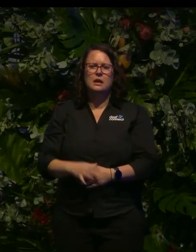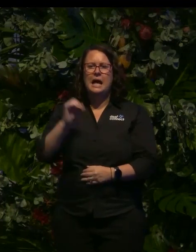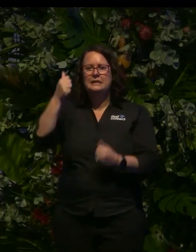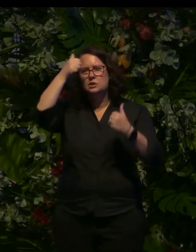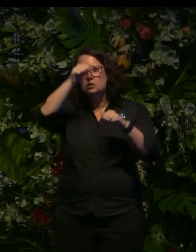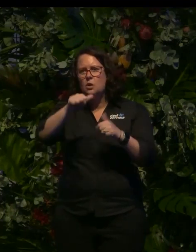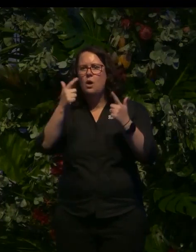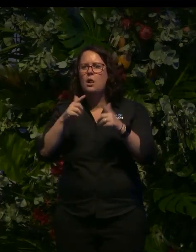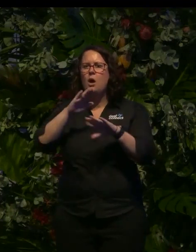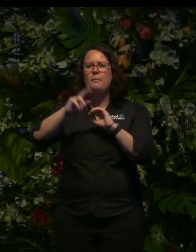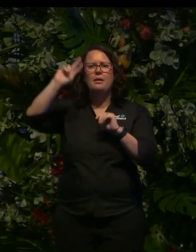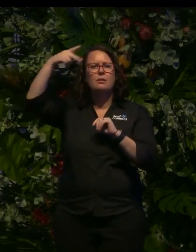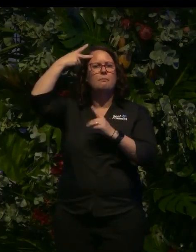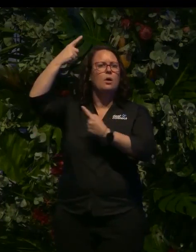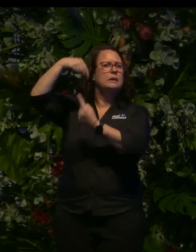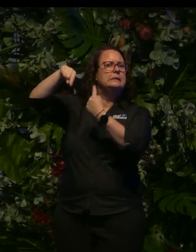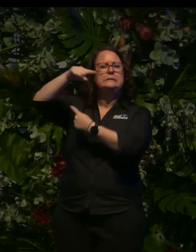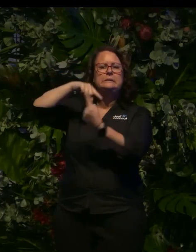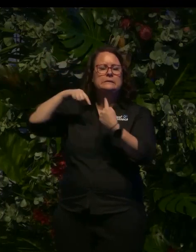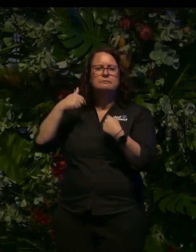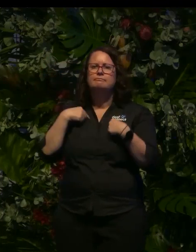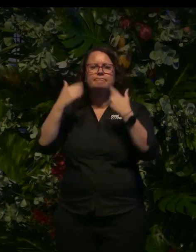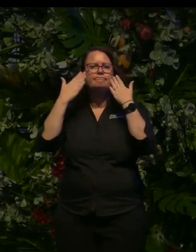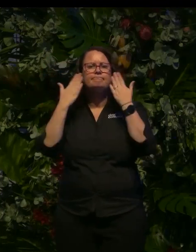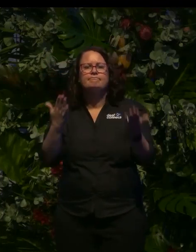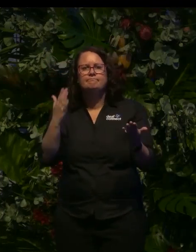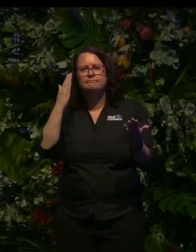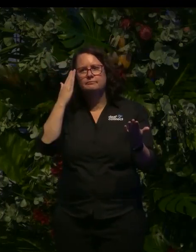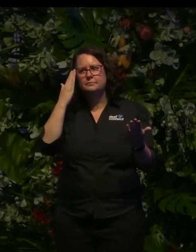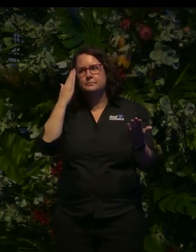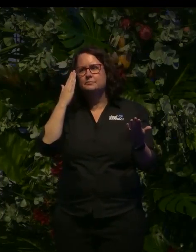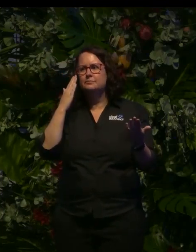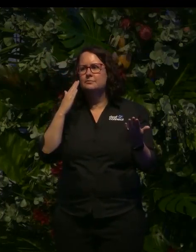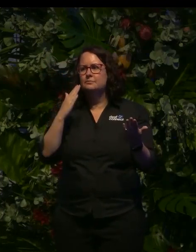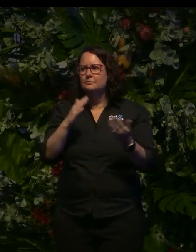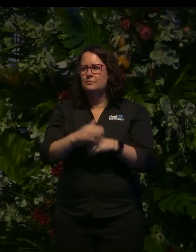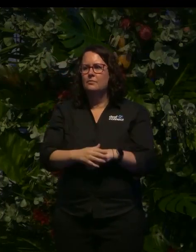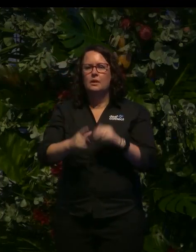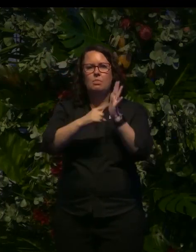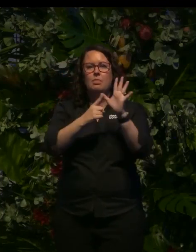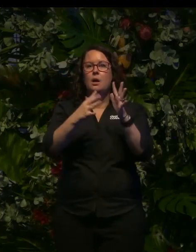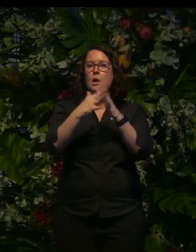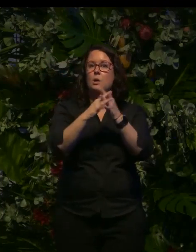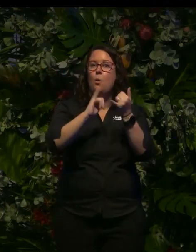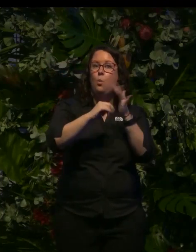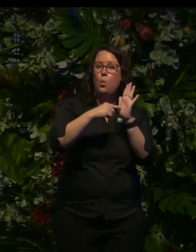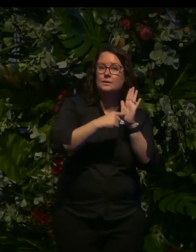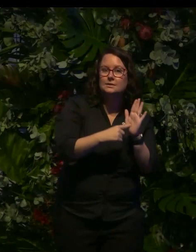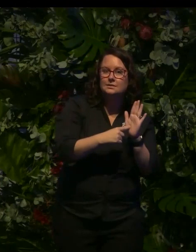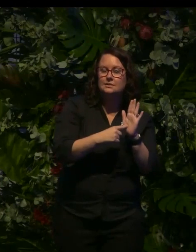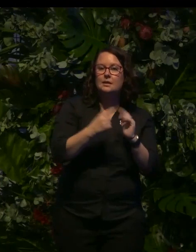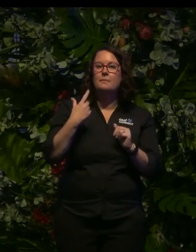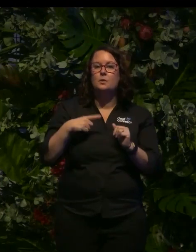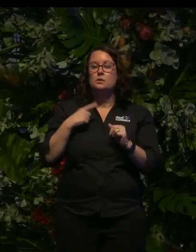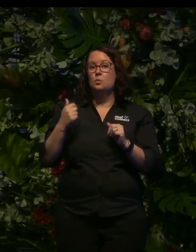about politics. I didn't knew about laws or discriminatory laws, because when we